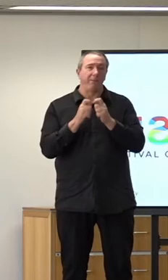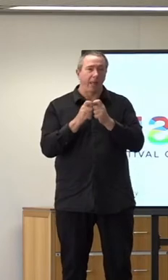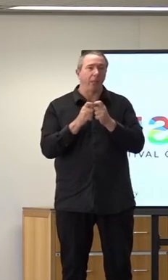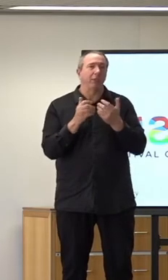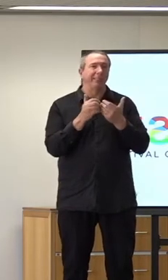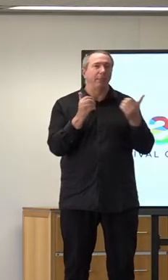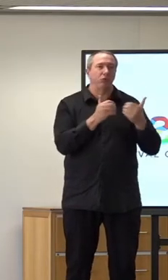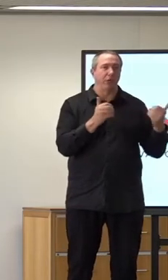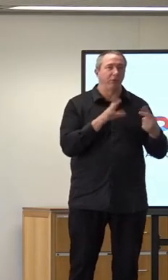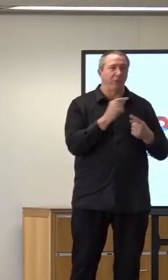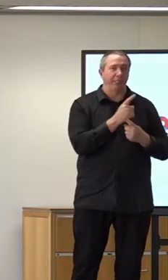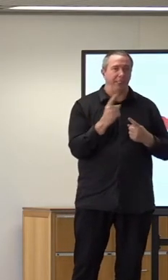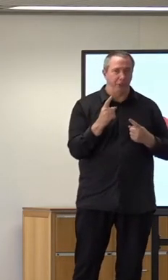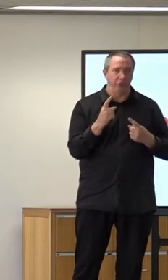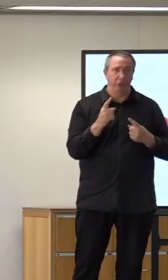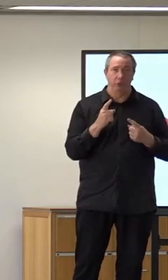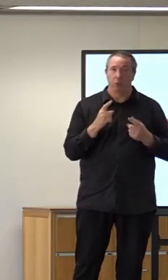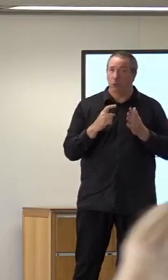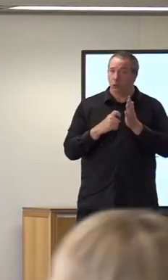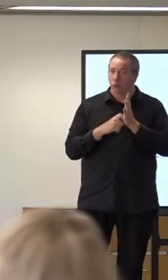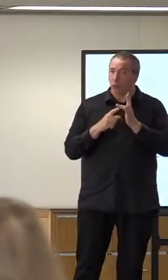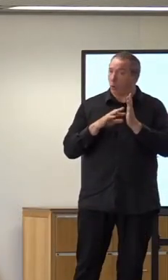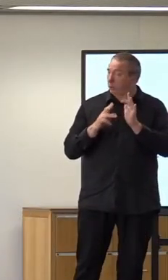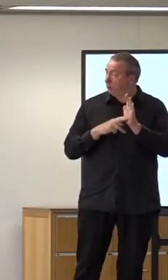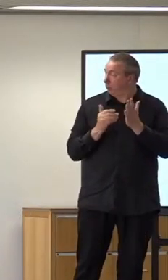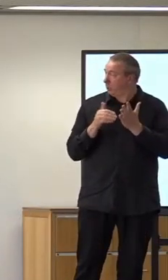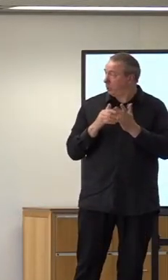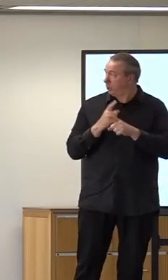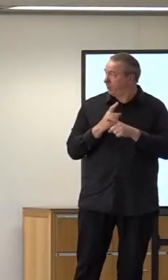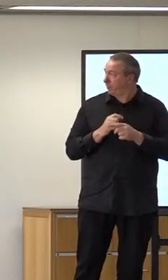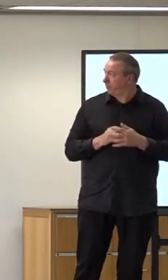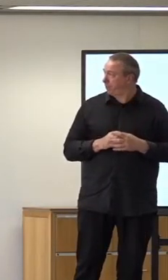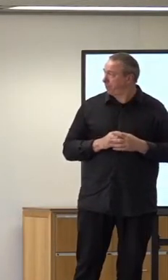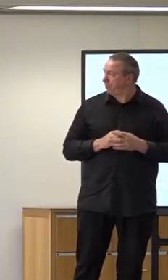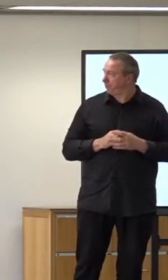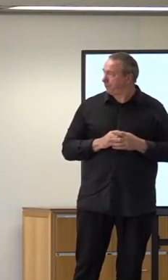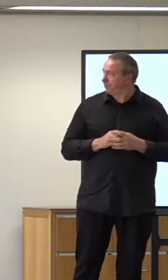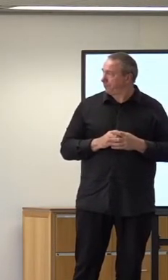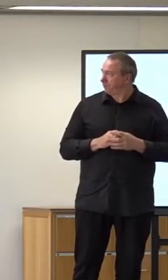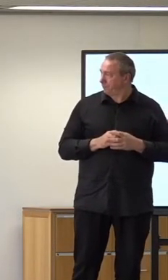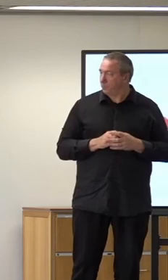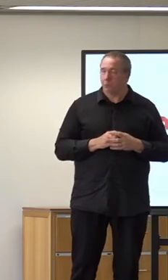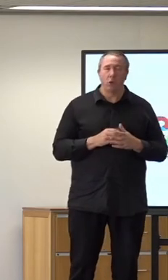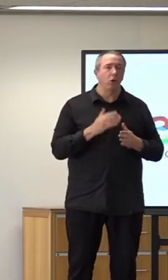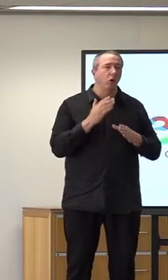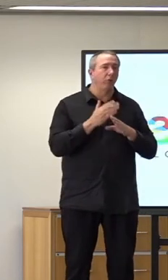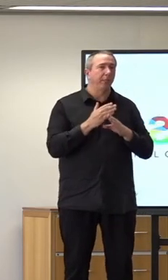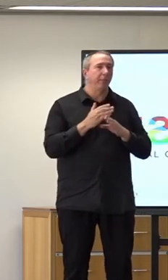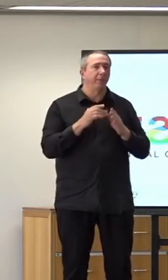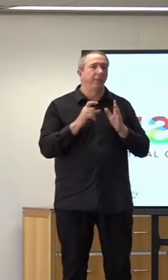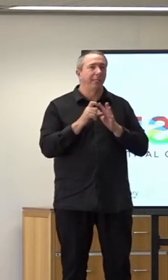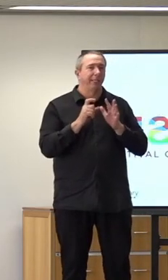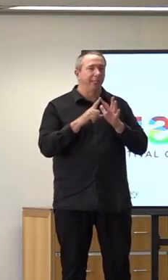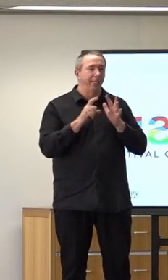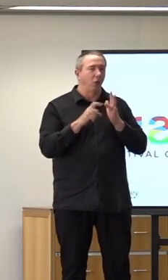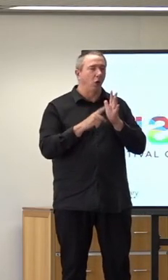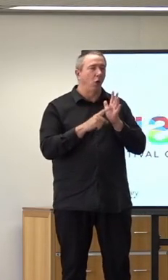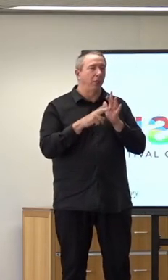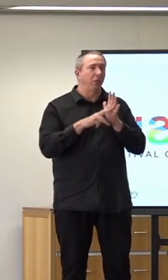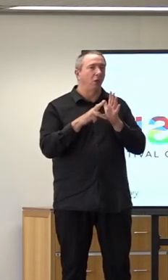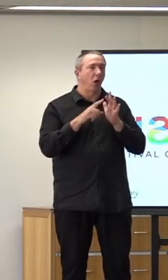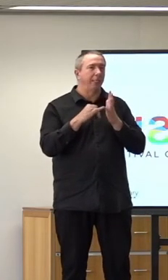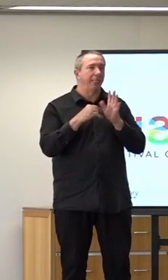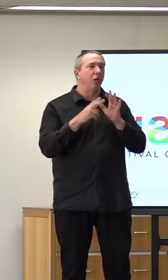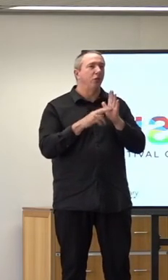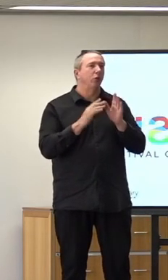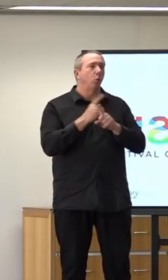want to talk a bit more to that before we go to questions? Yeah, it's just about diversity, really. Decolonizing is just getting rid of that mentality of